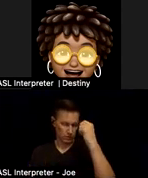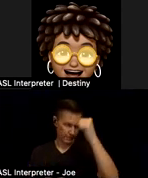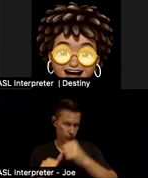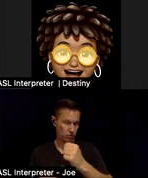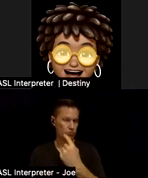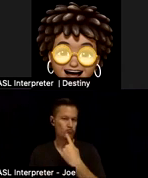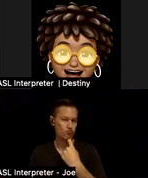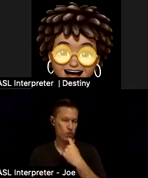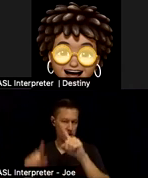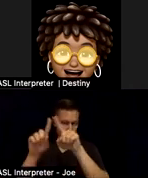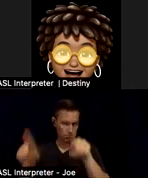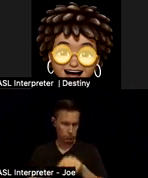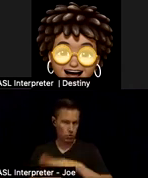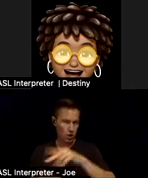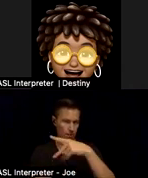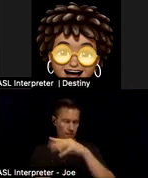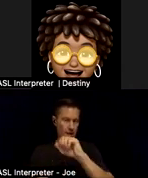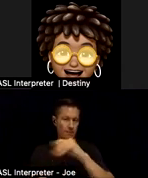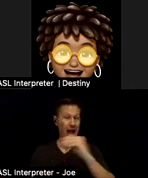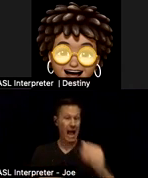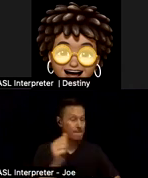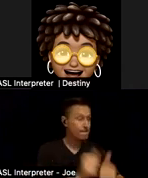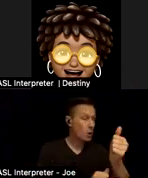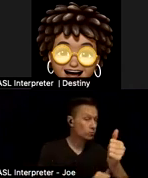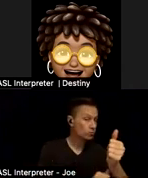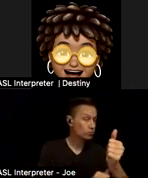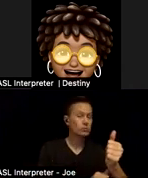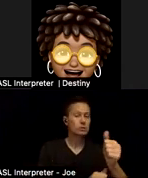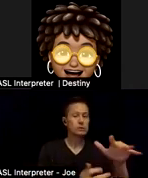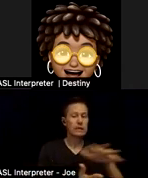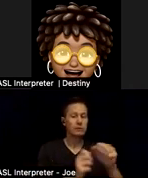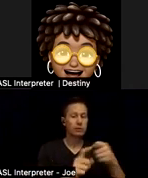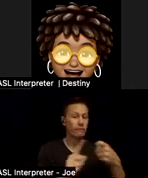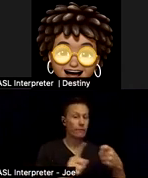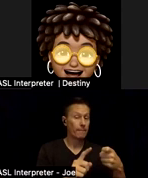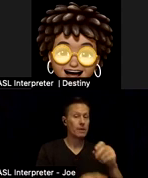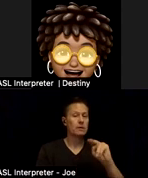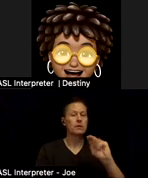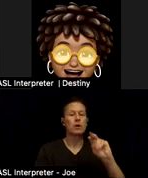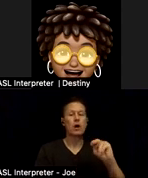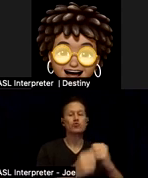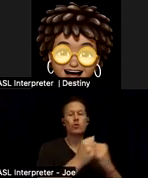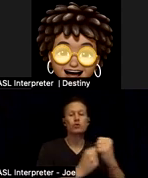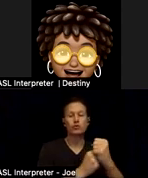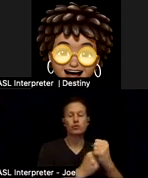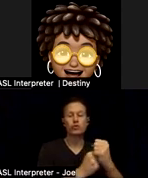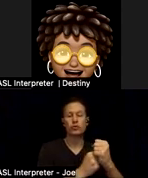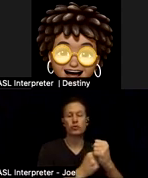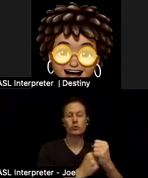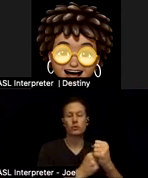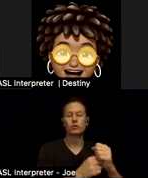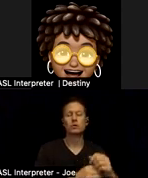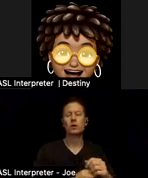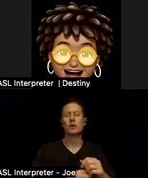most of the damage in that earthquake will be due to non-structural elements, it makes the most sense to address